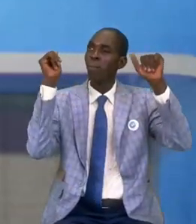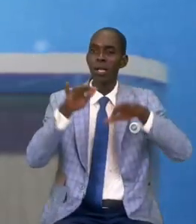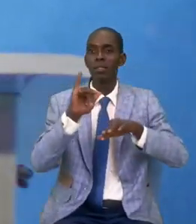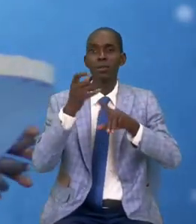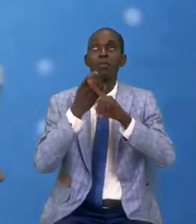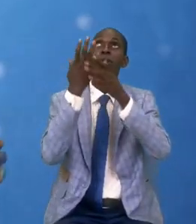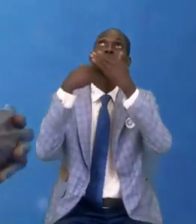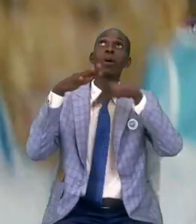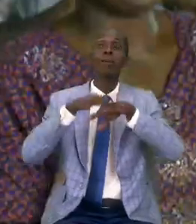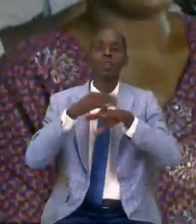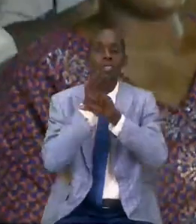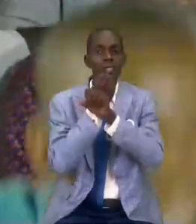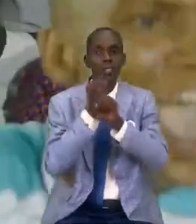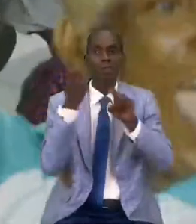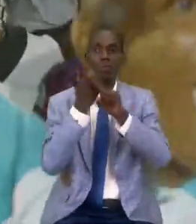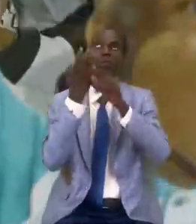Amen.